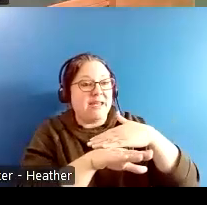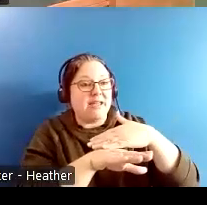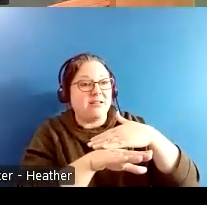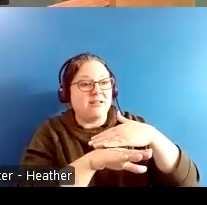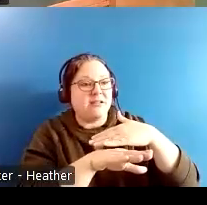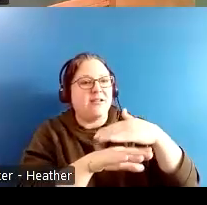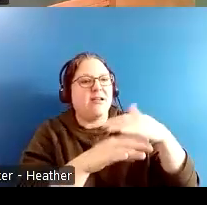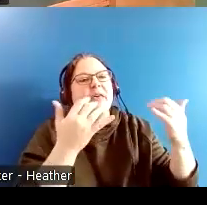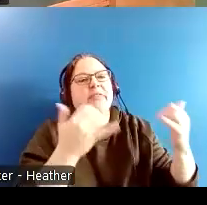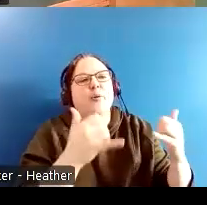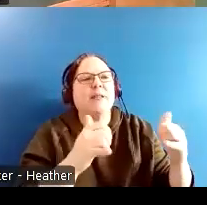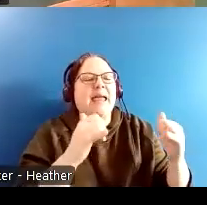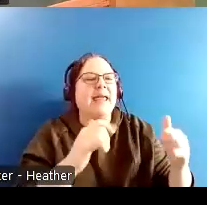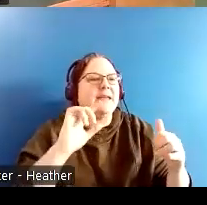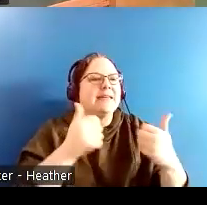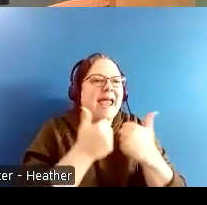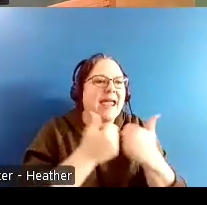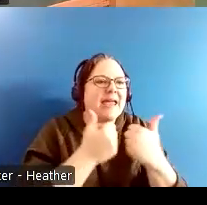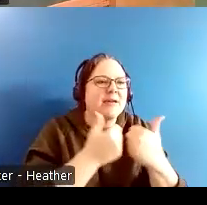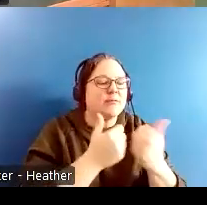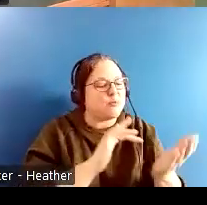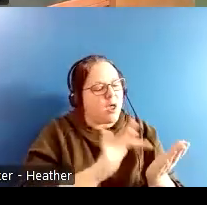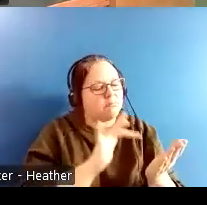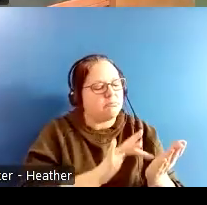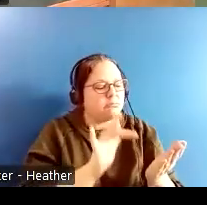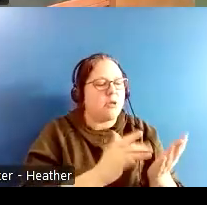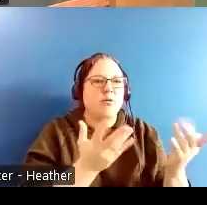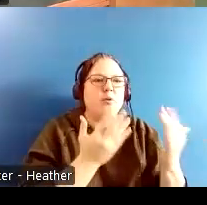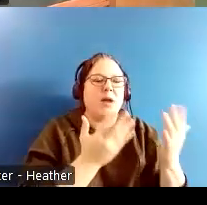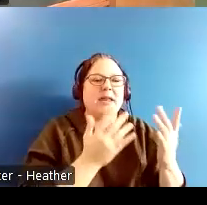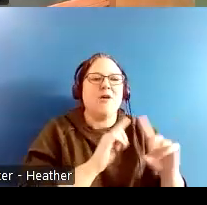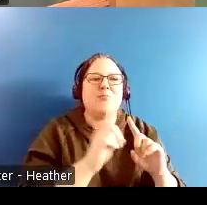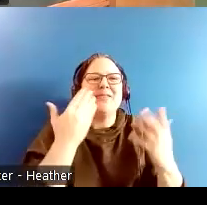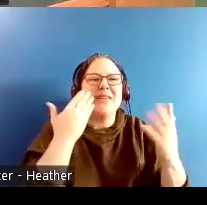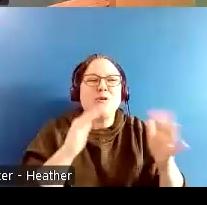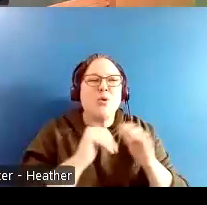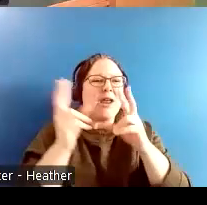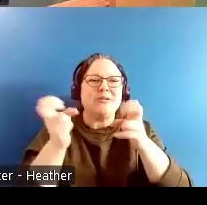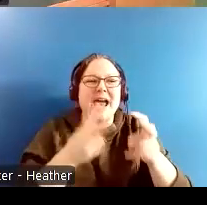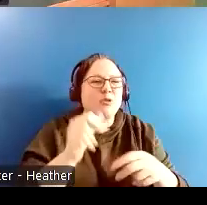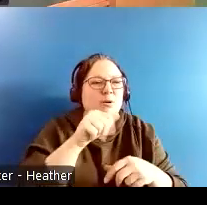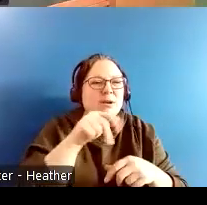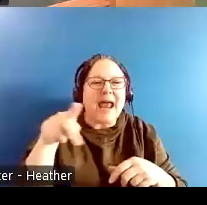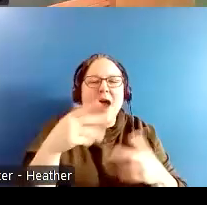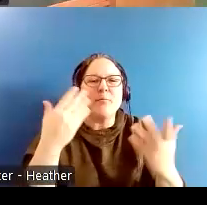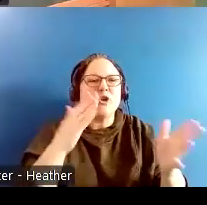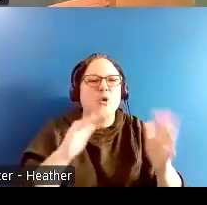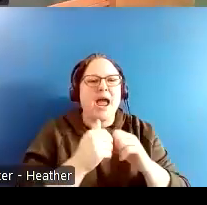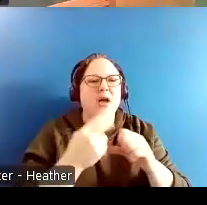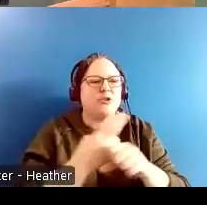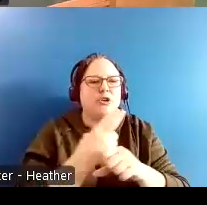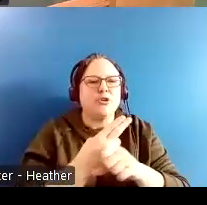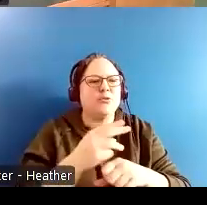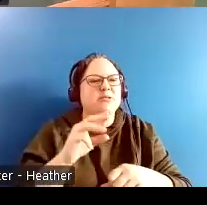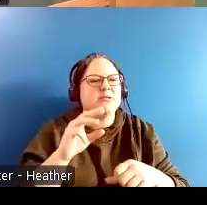playing Candy Crush or whatever while they're waiting for me, but they don't know how to download an app, or they don't know how to use the My UPMC system